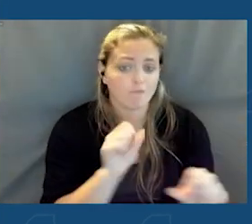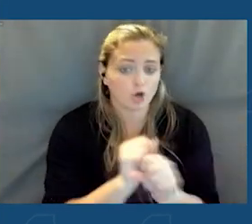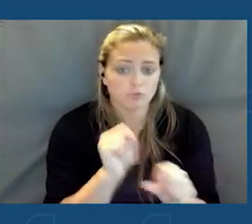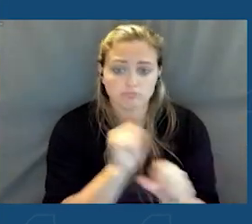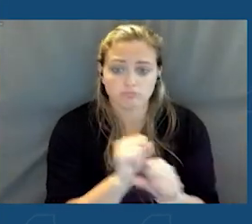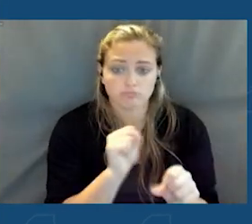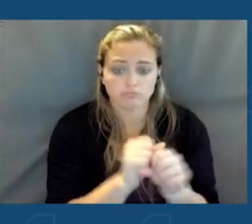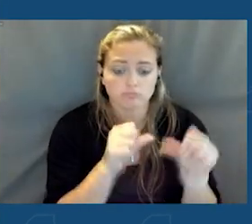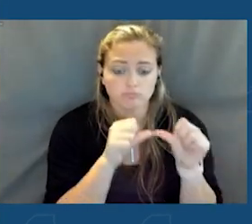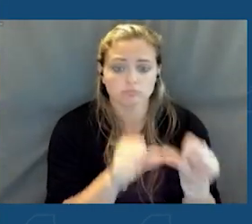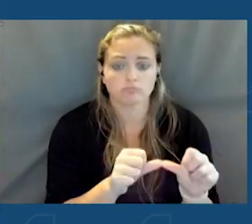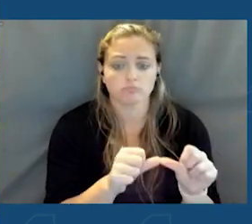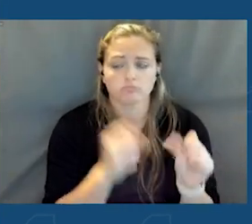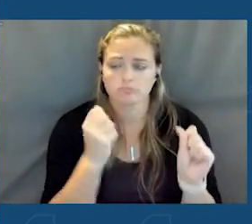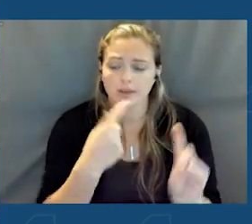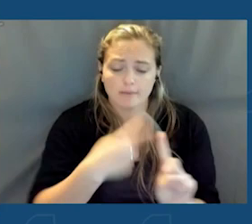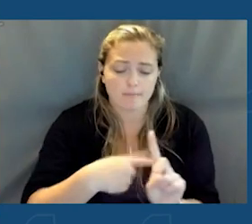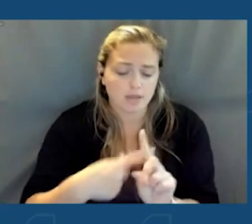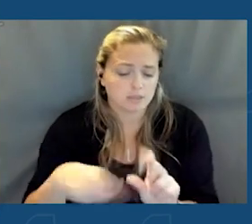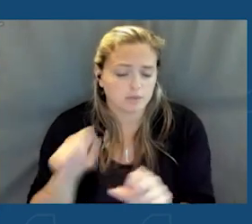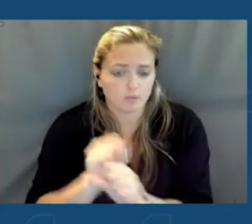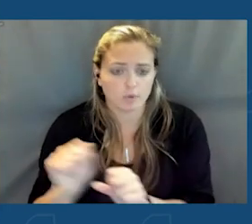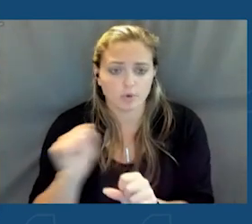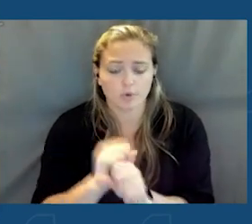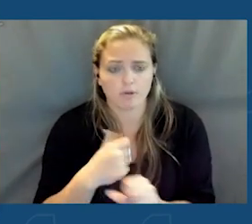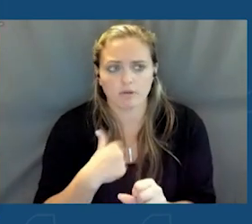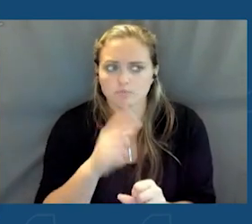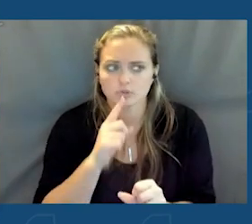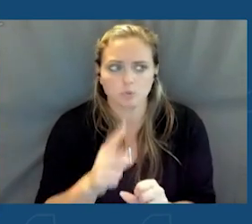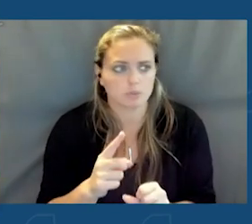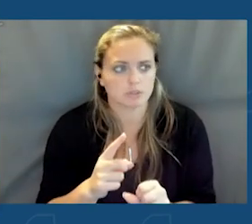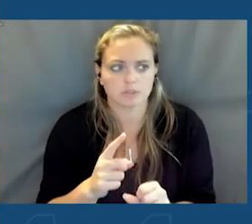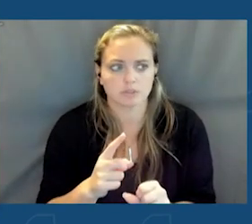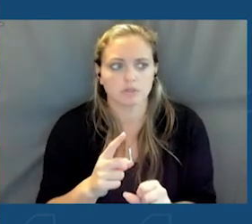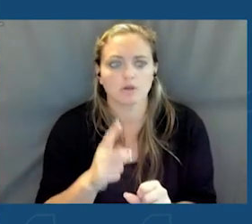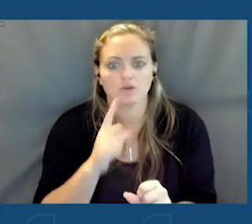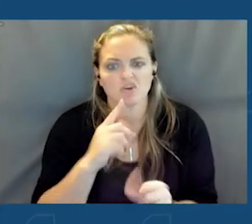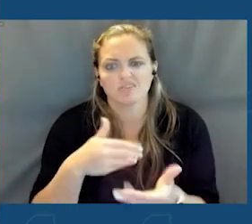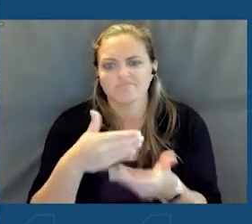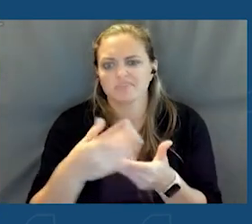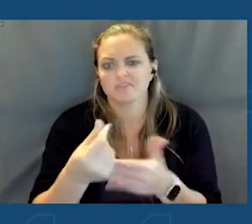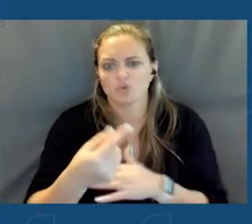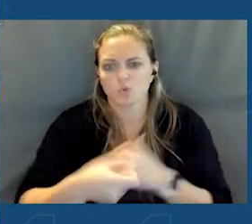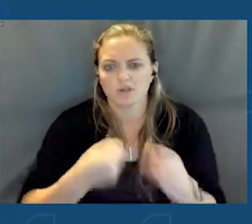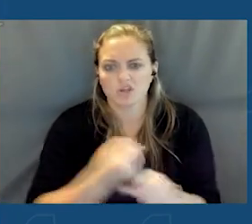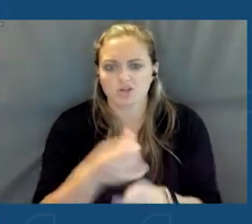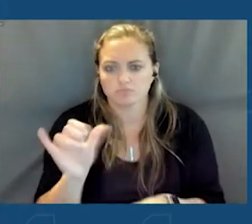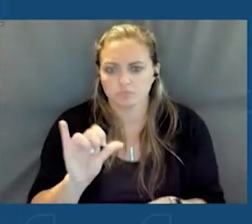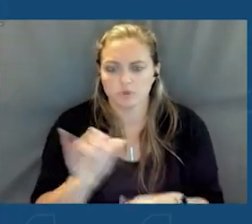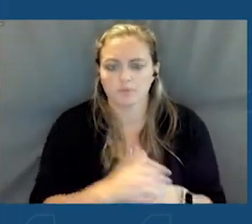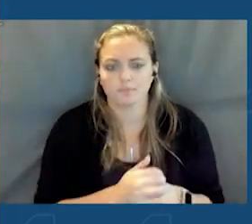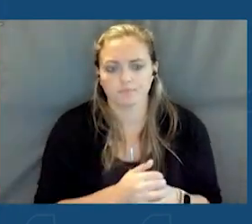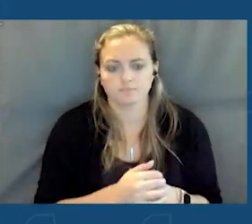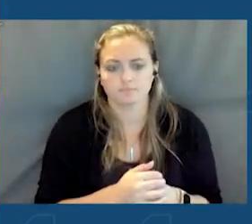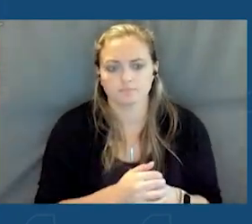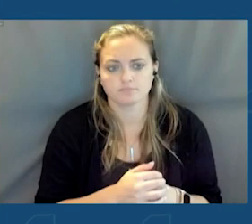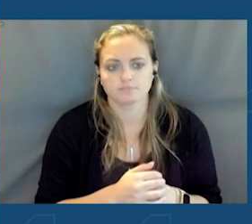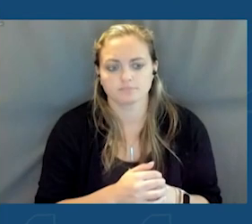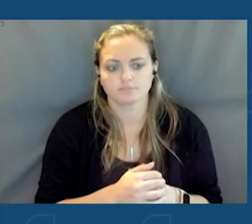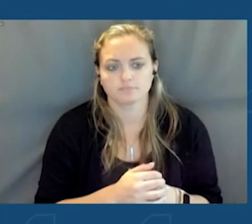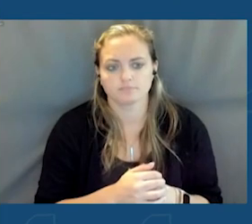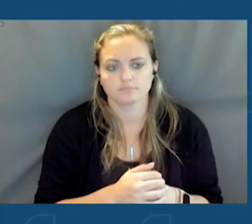these months, and I'm sure for the coming years as well, Ignacio. and